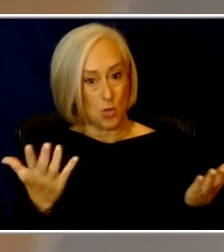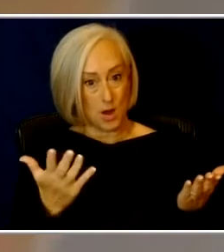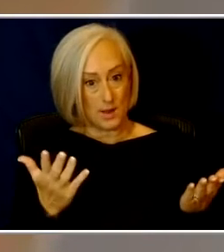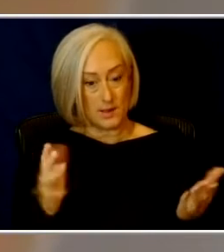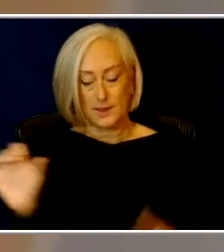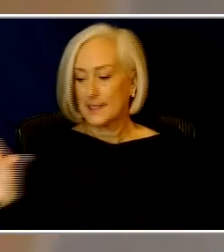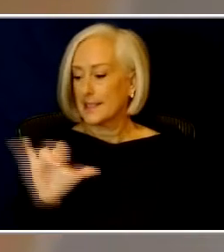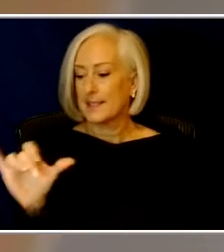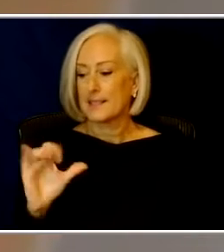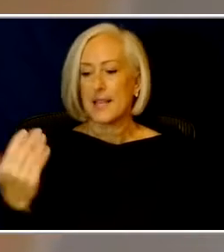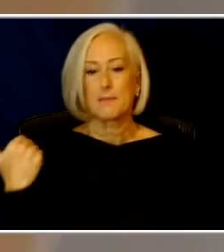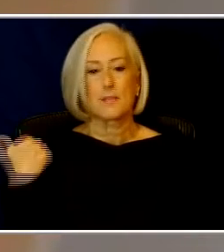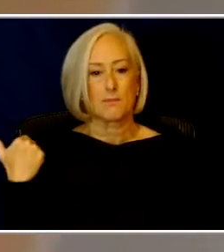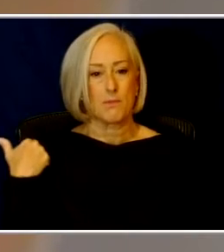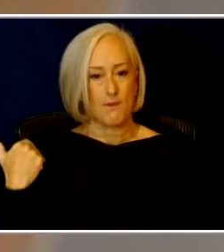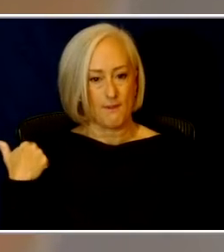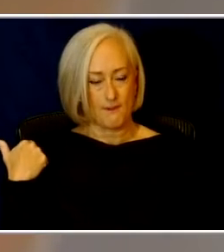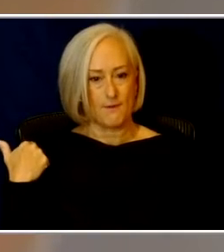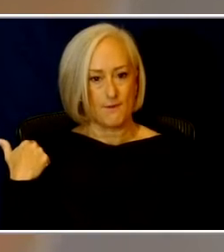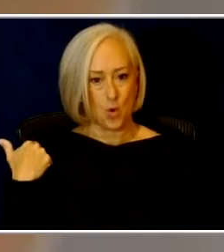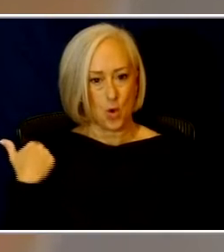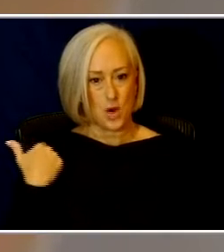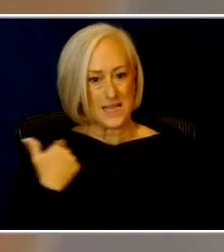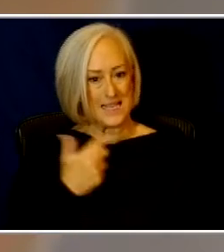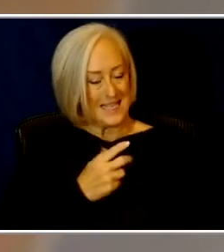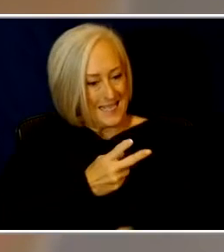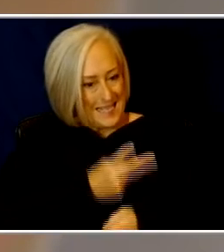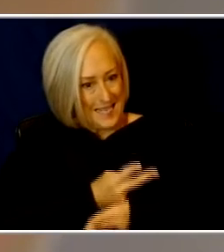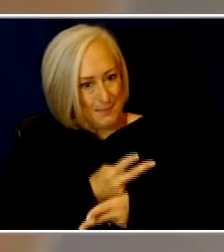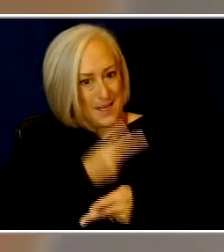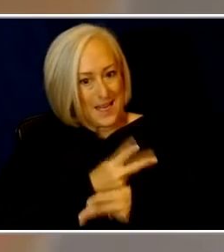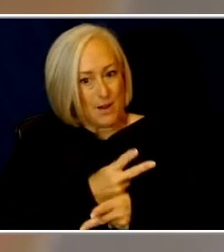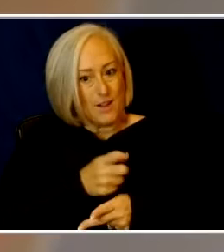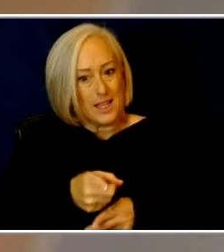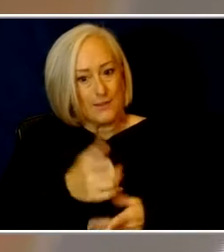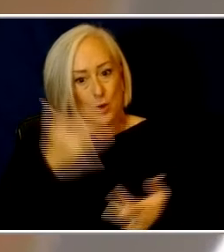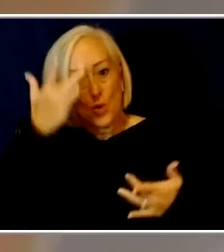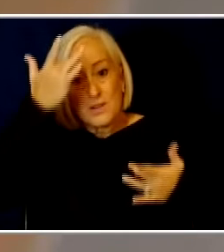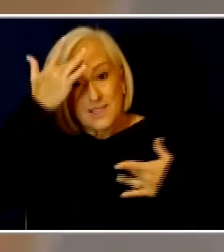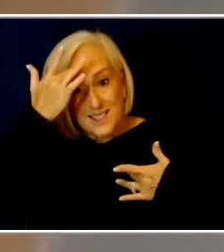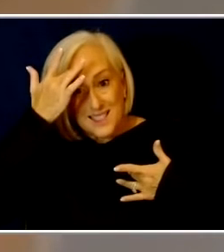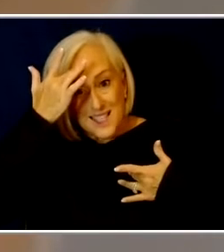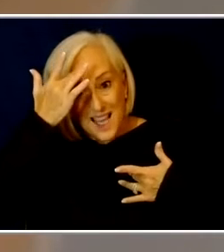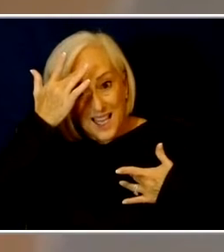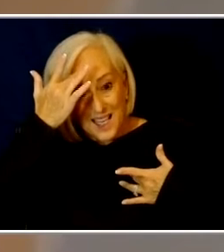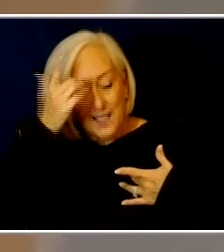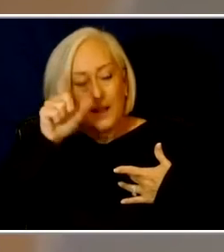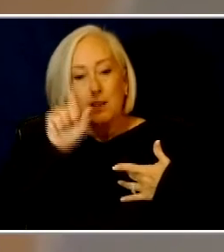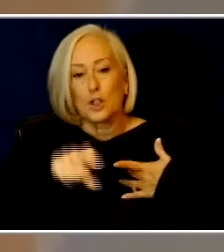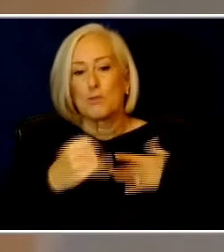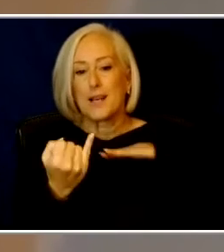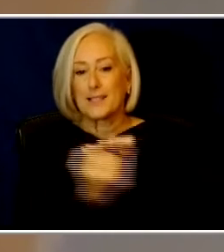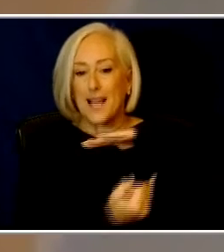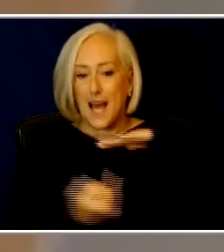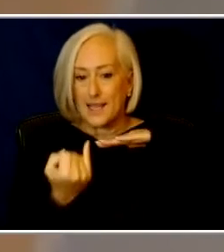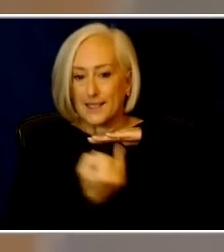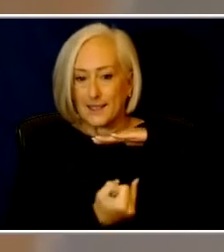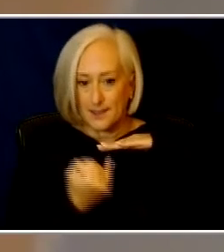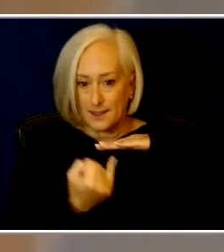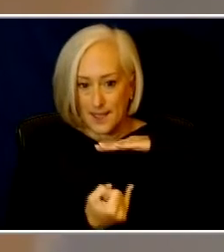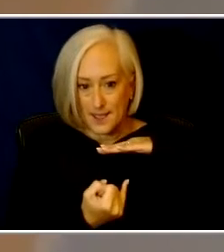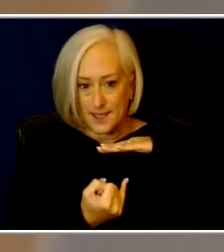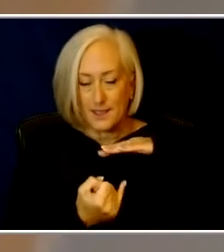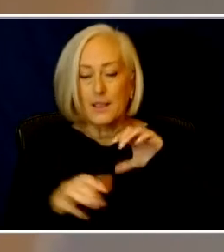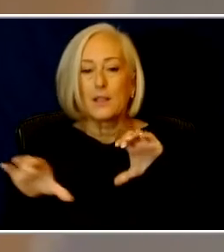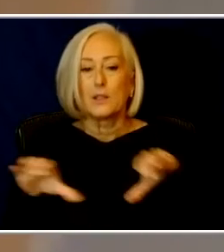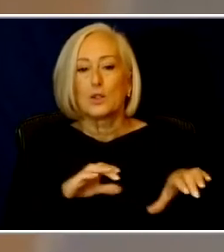the pandemic. I think we have to take precautions when we are sick. We have to make sure that we're isolating at those times, doing the basic things that